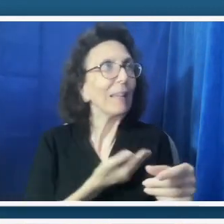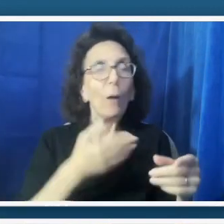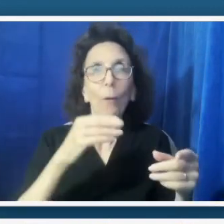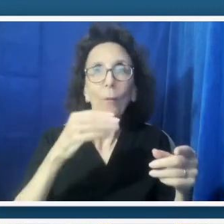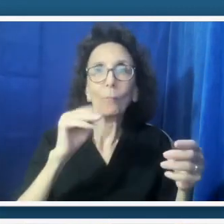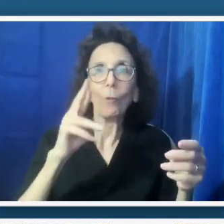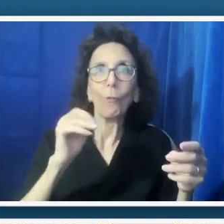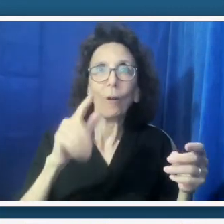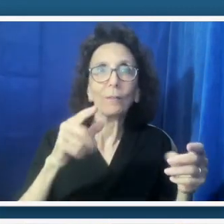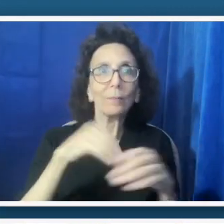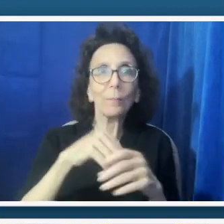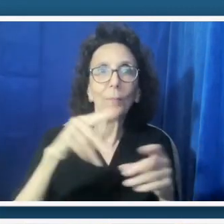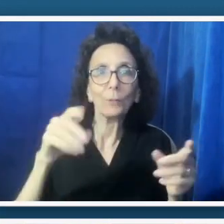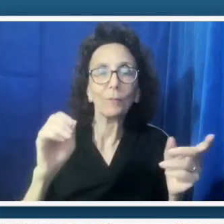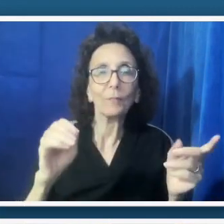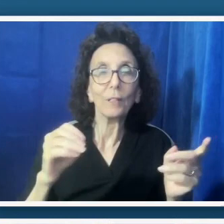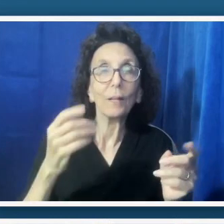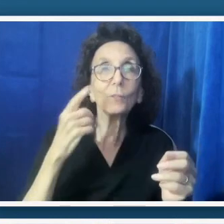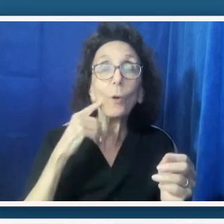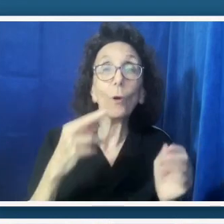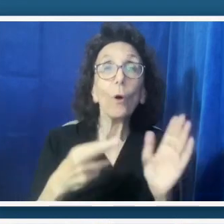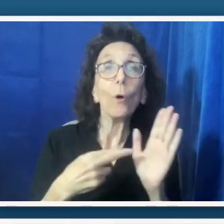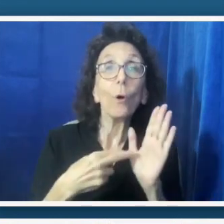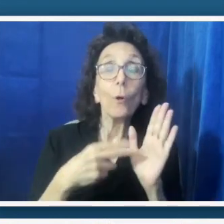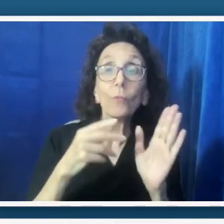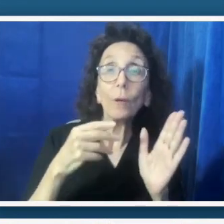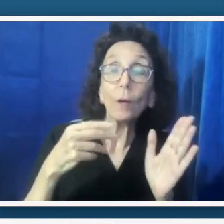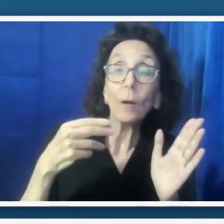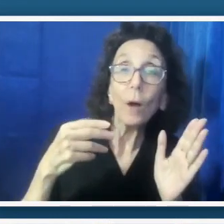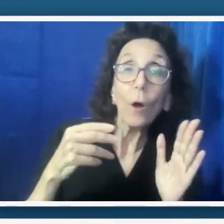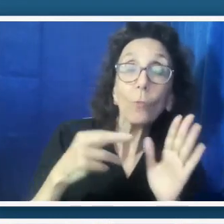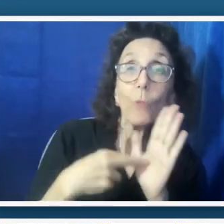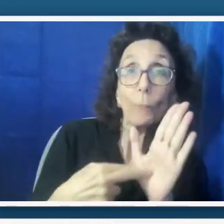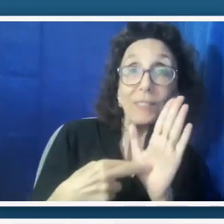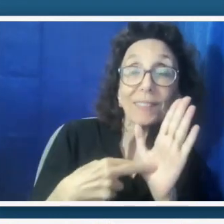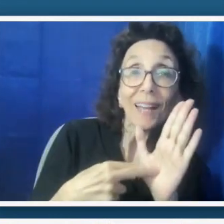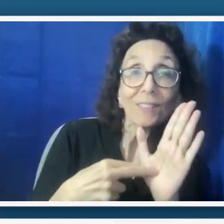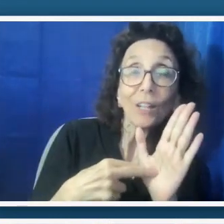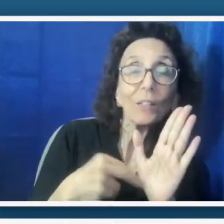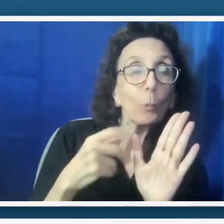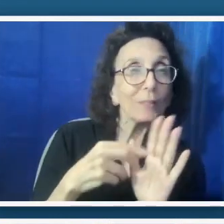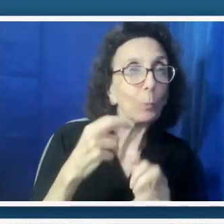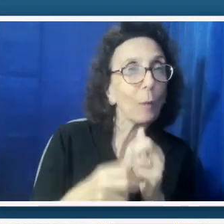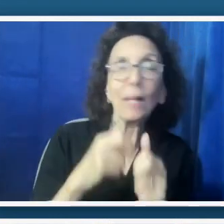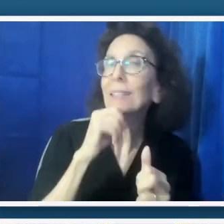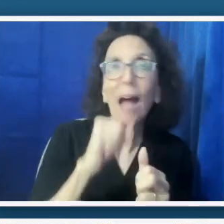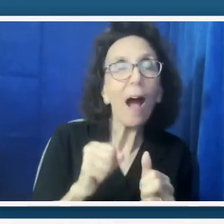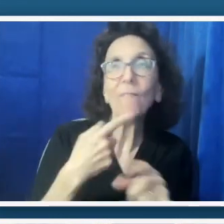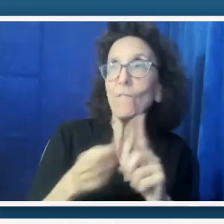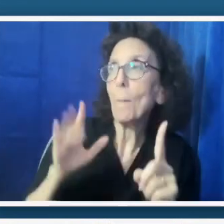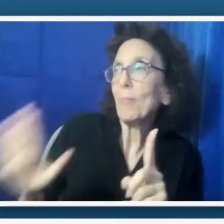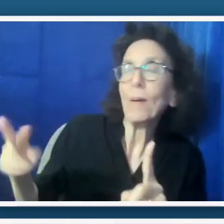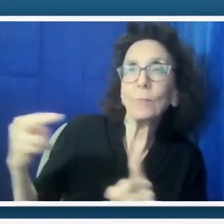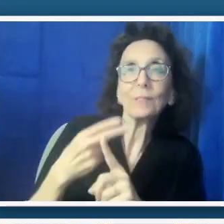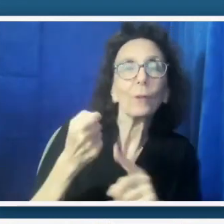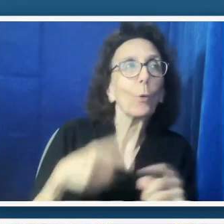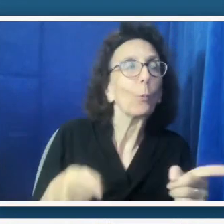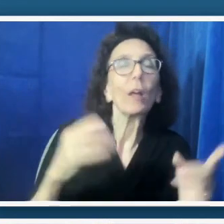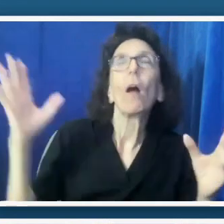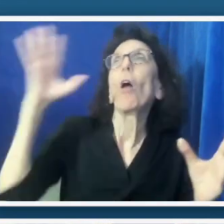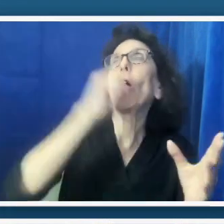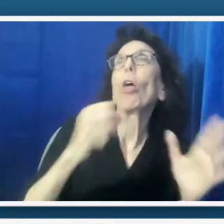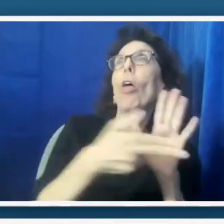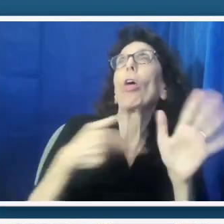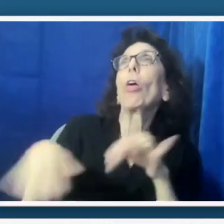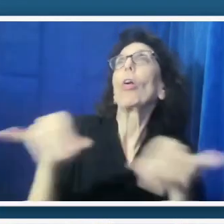we've seen, representation of minority and marginalized communities was often quite problematic. There are so many elements we could